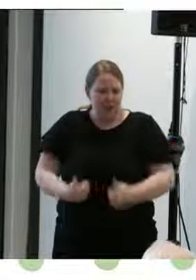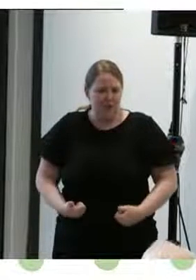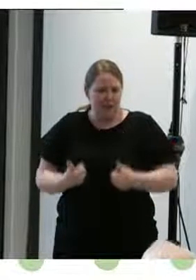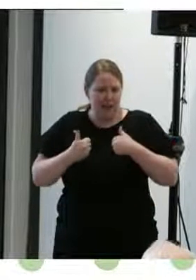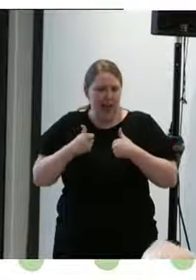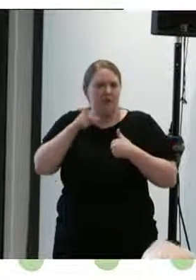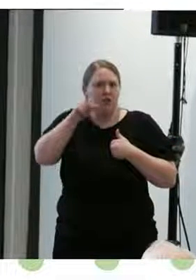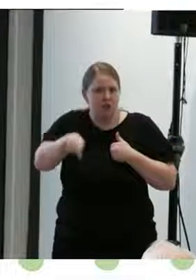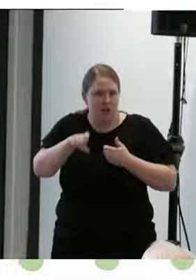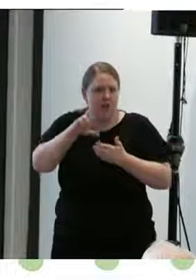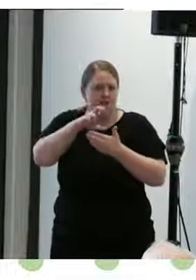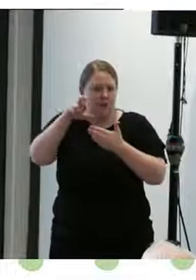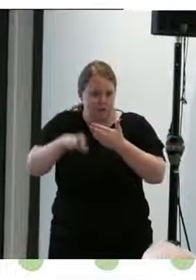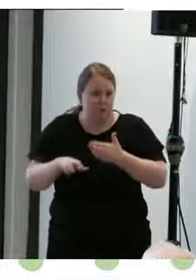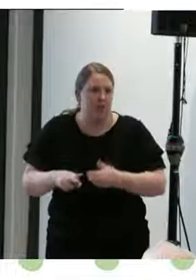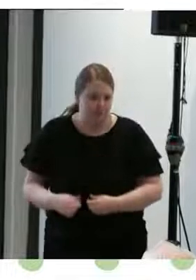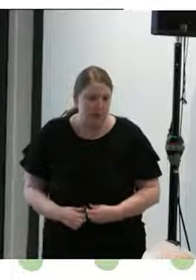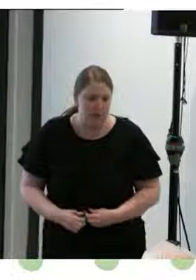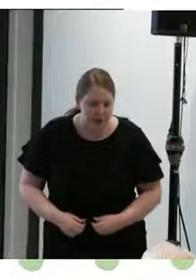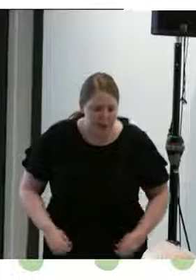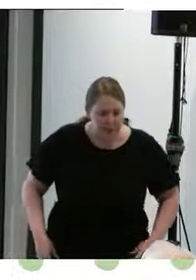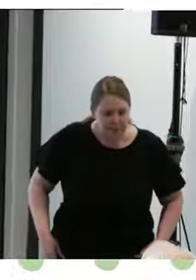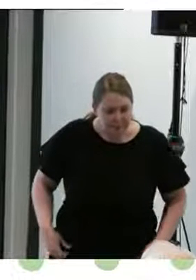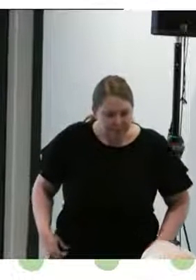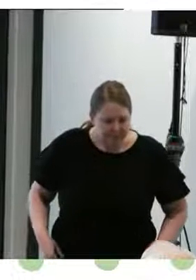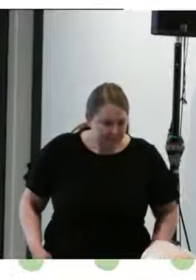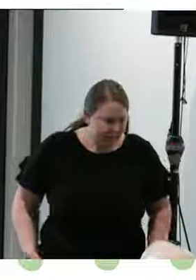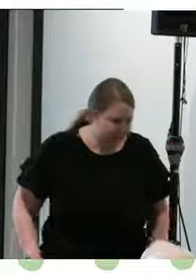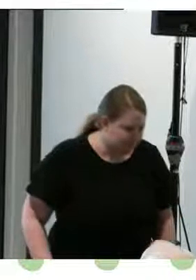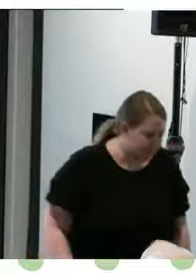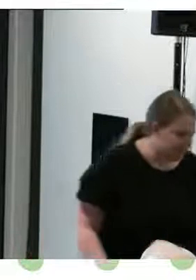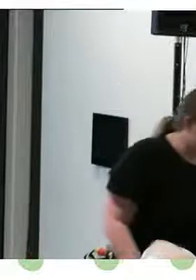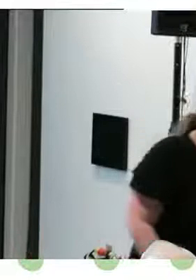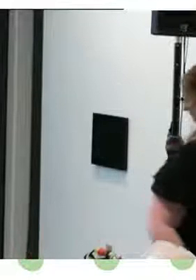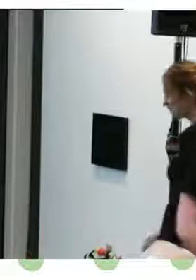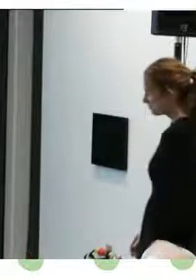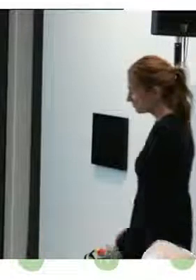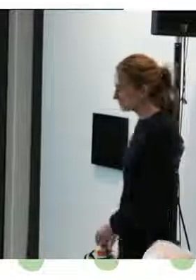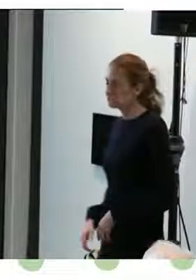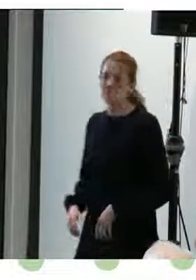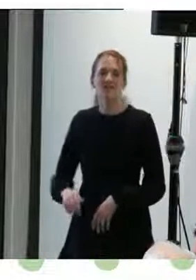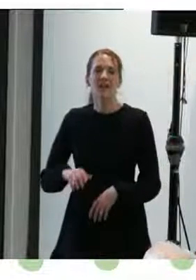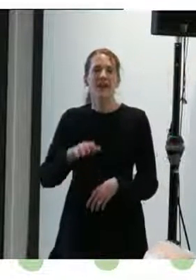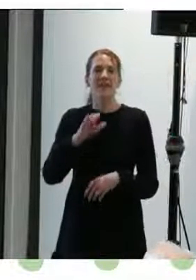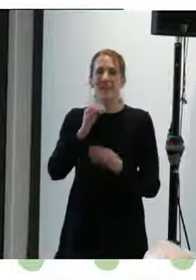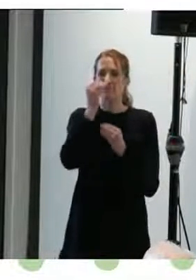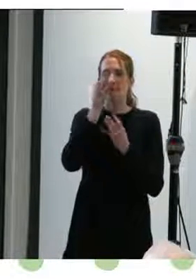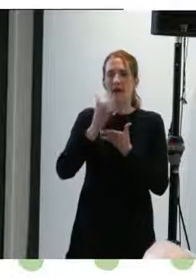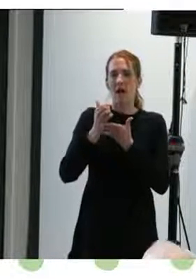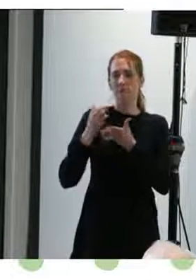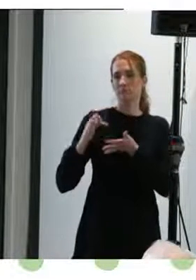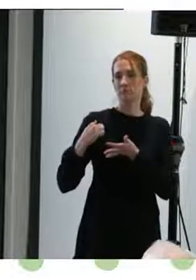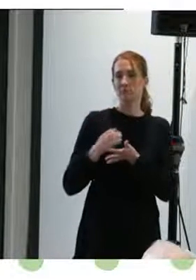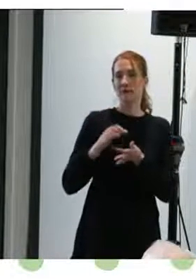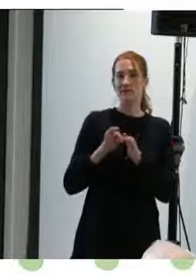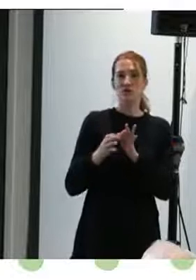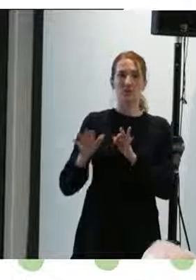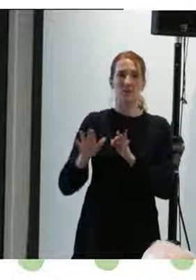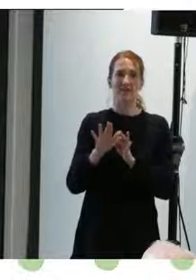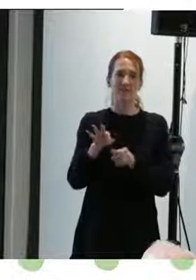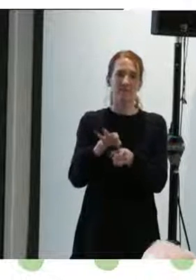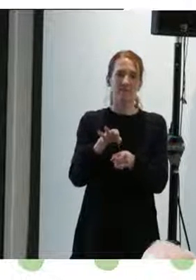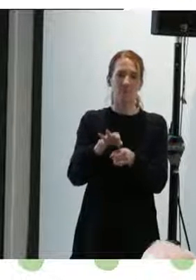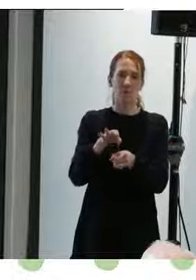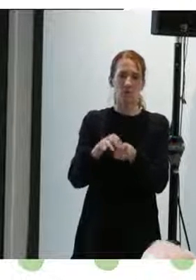have ended up. That's what helps us do this interpretive work of how they vote. So I'm today going to talk a lot